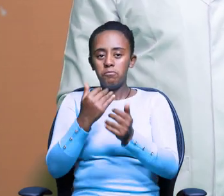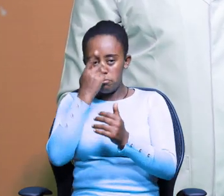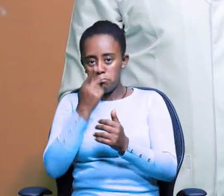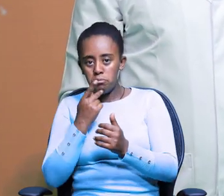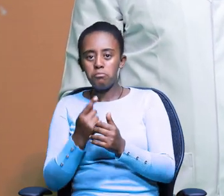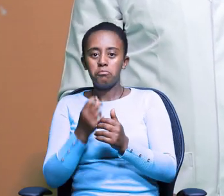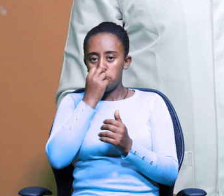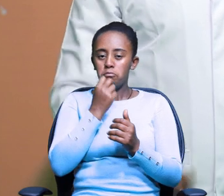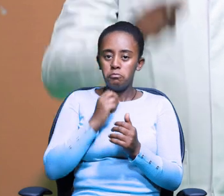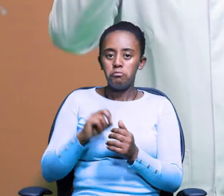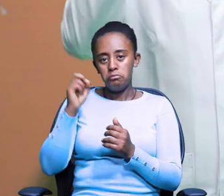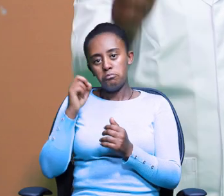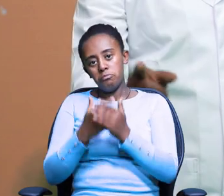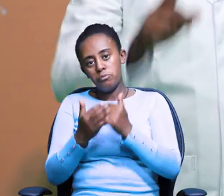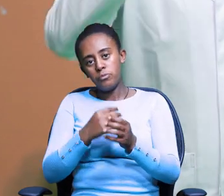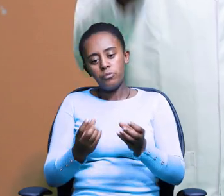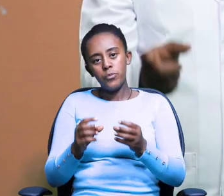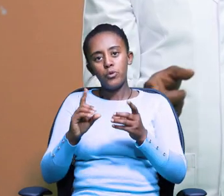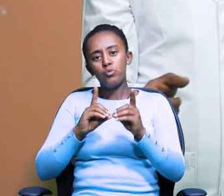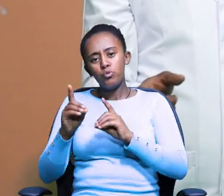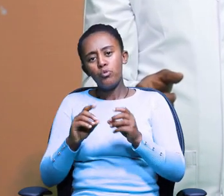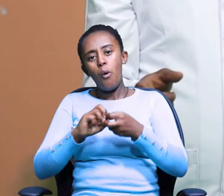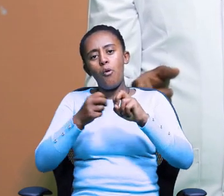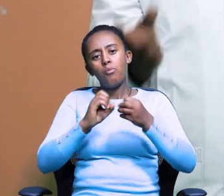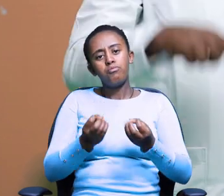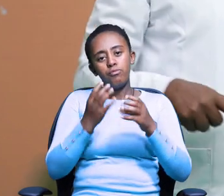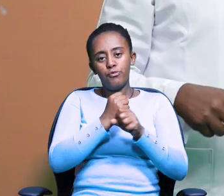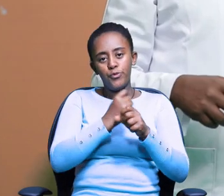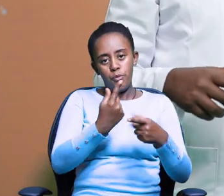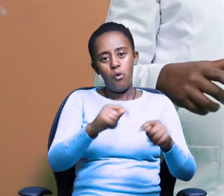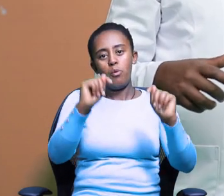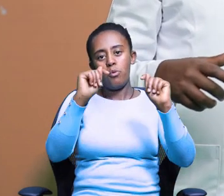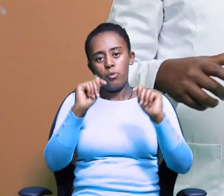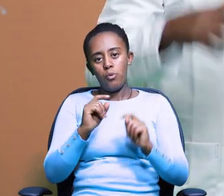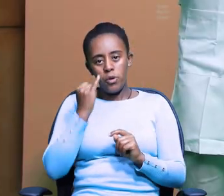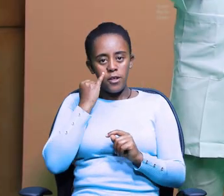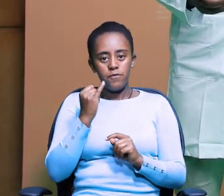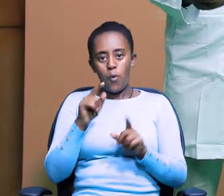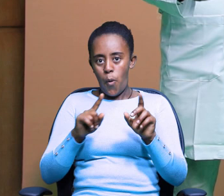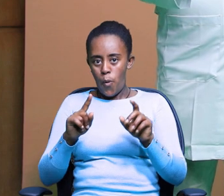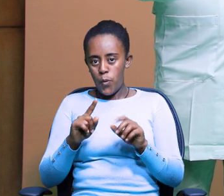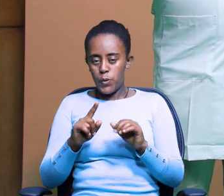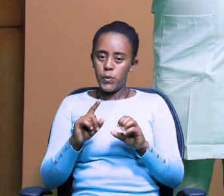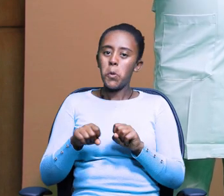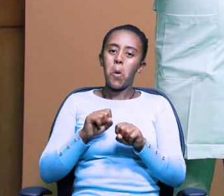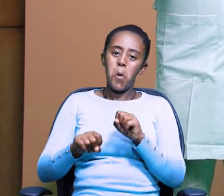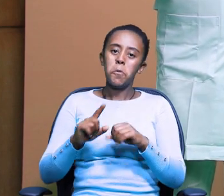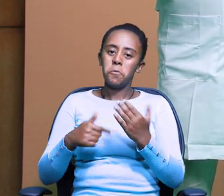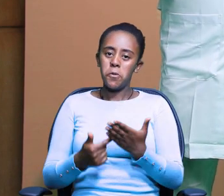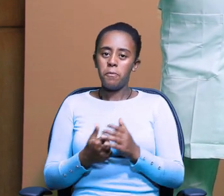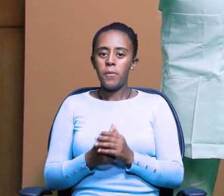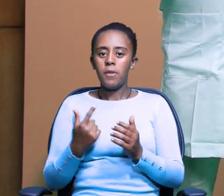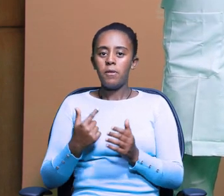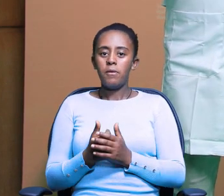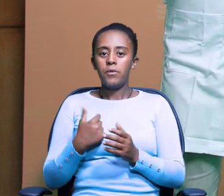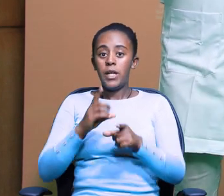parent, and do problems more. Therefore, if so, while